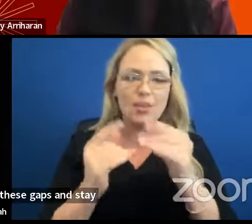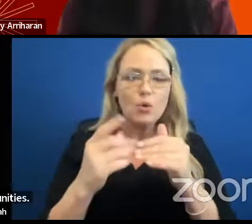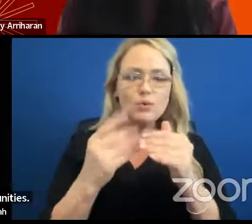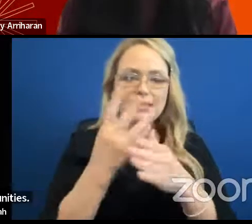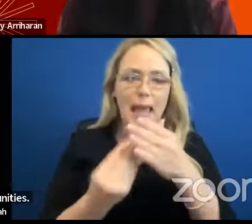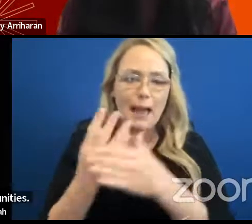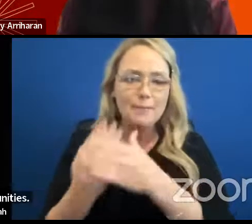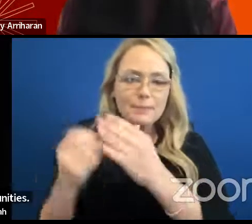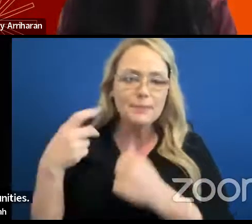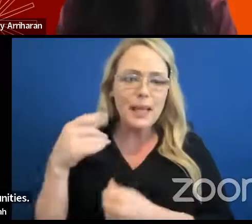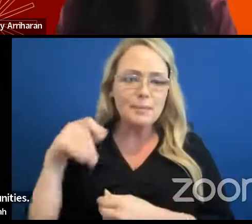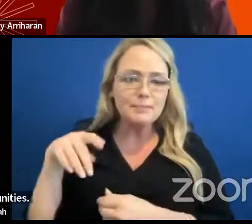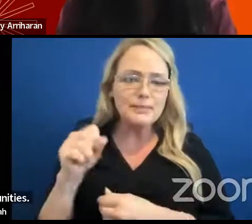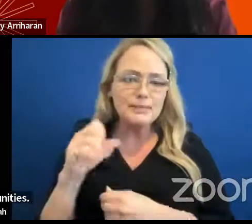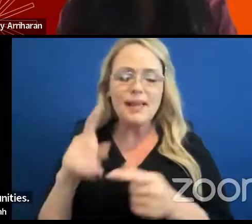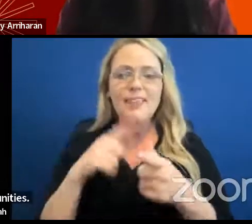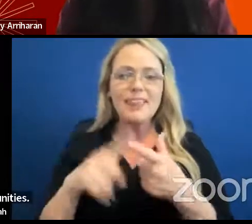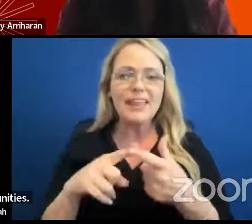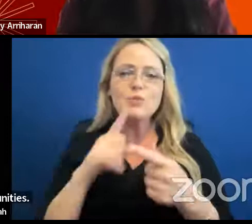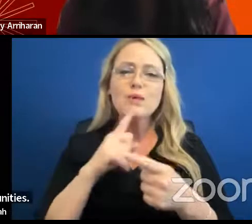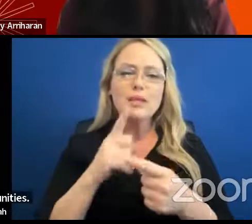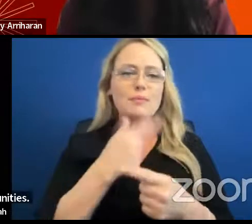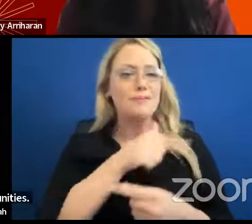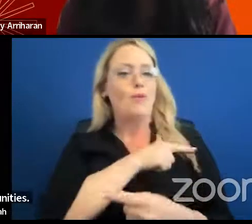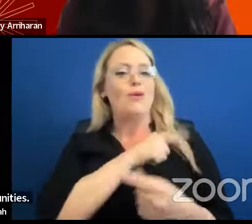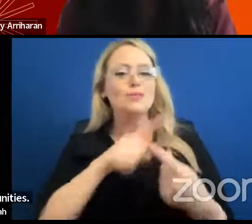Man, I wish I had all these answers.